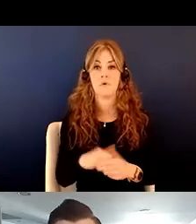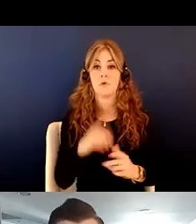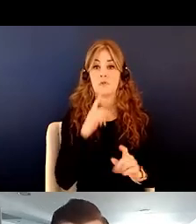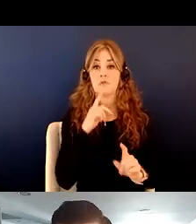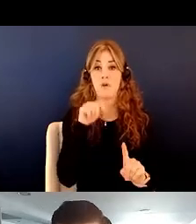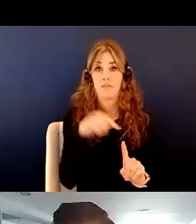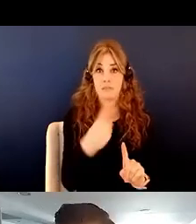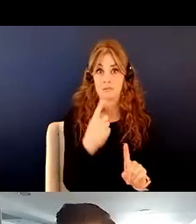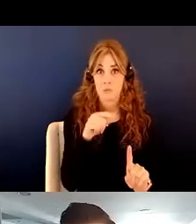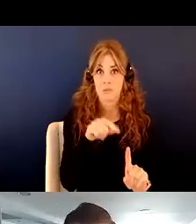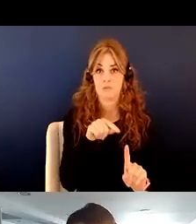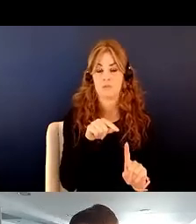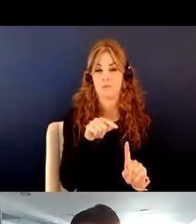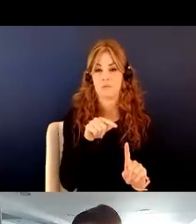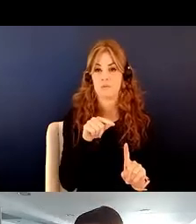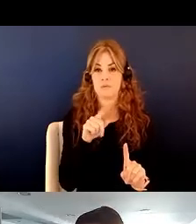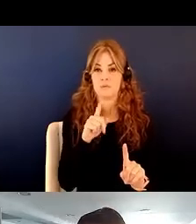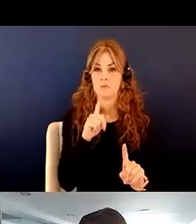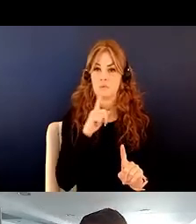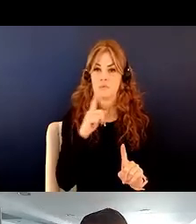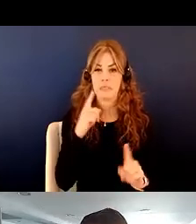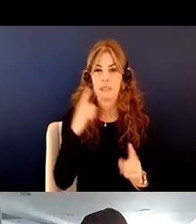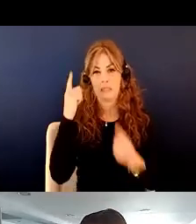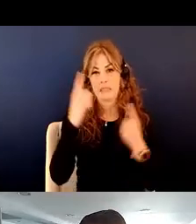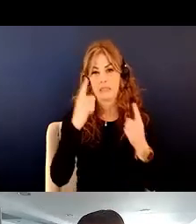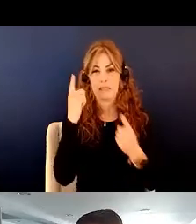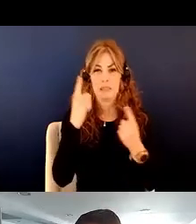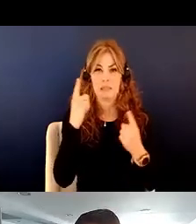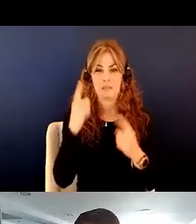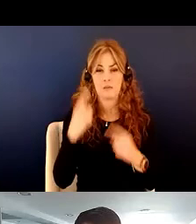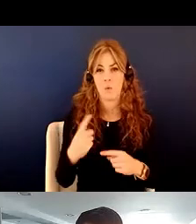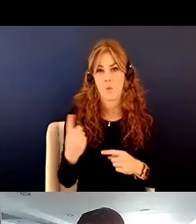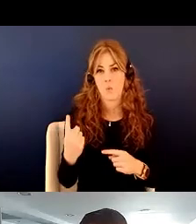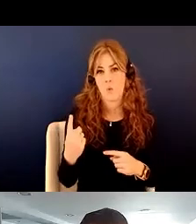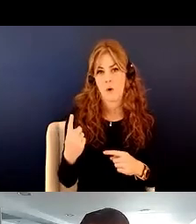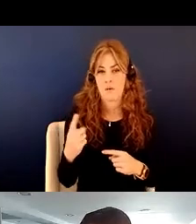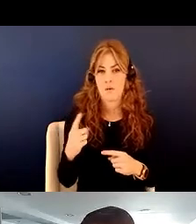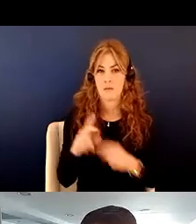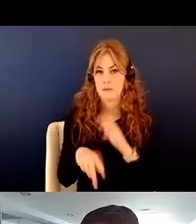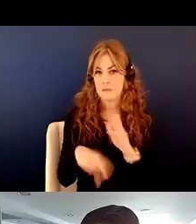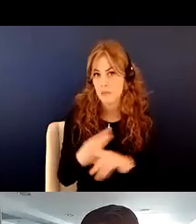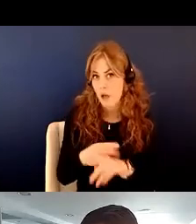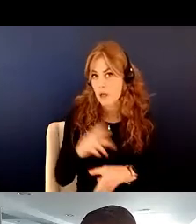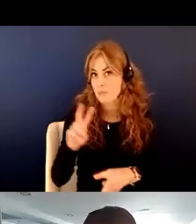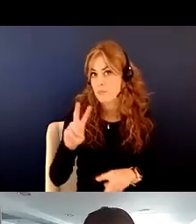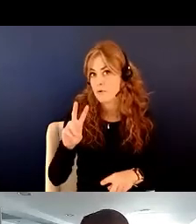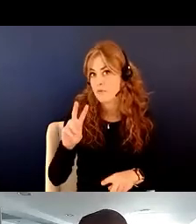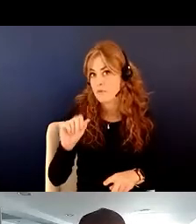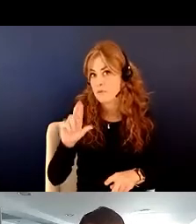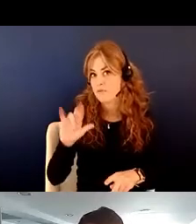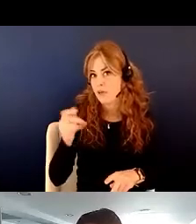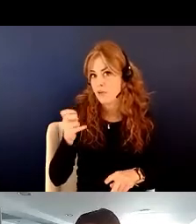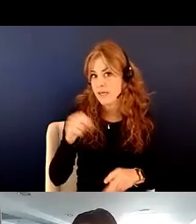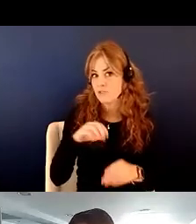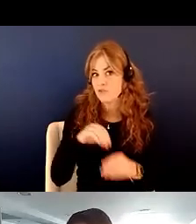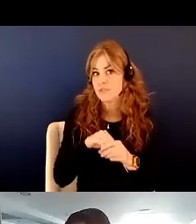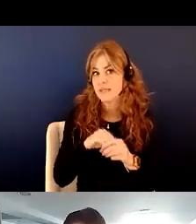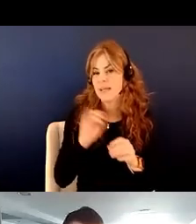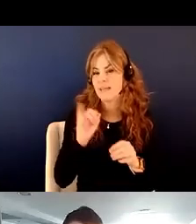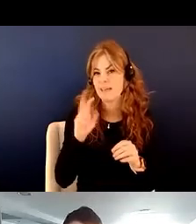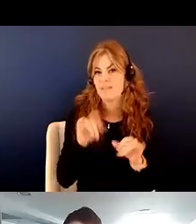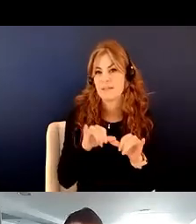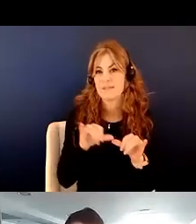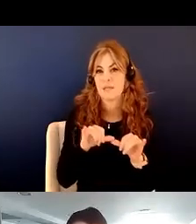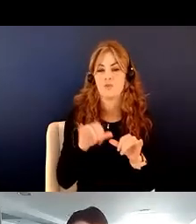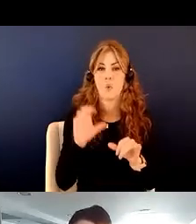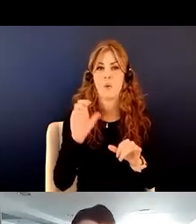we're again really kind of thinking that there is one source of variation in the effect sizes. And that's just sampling variation, right?